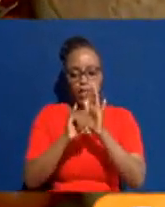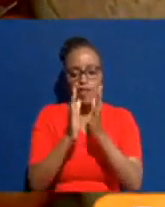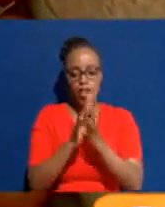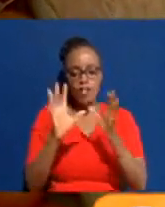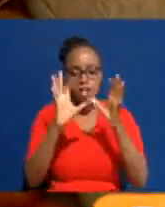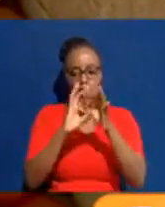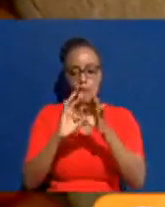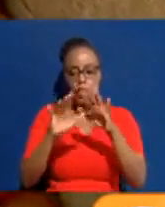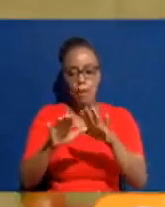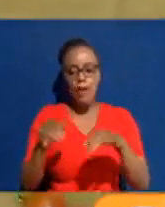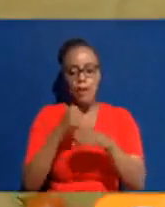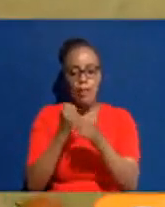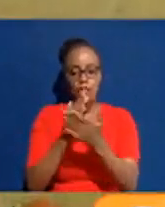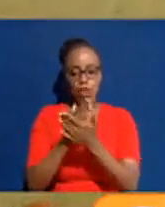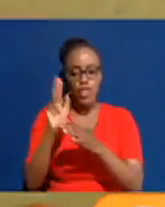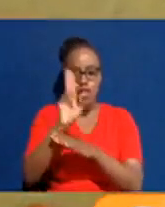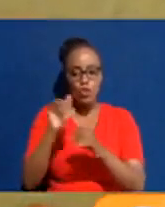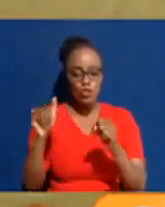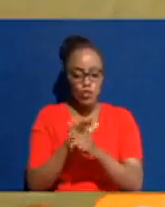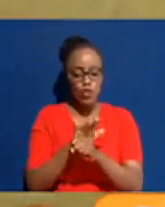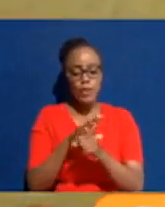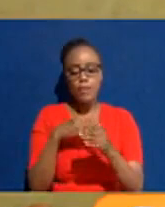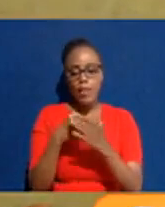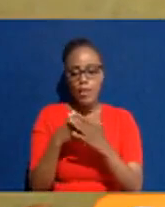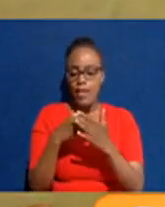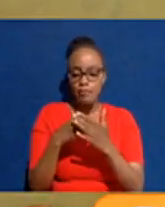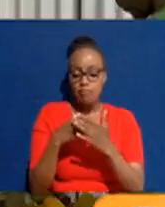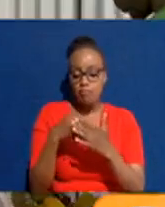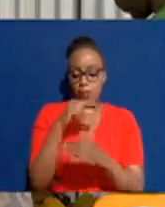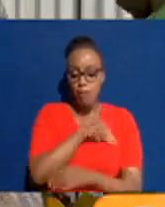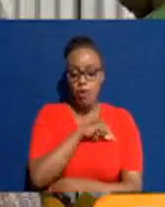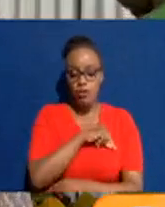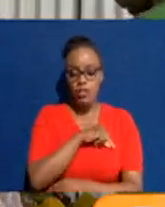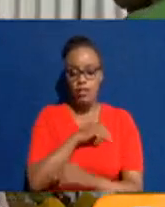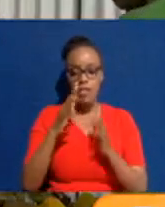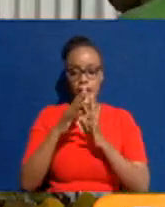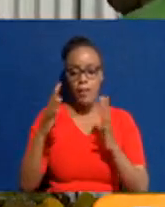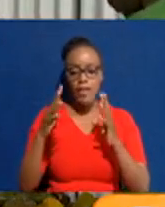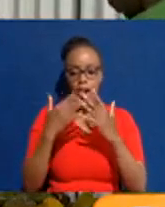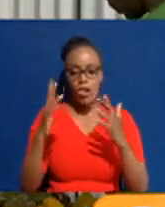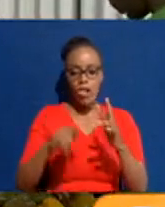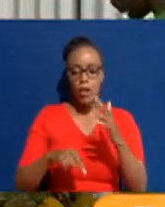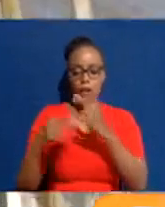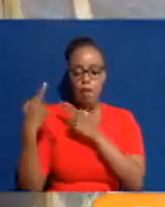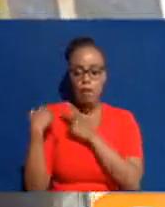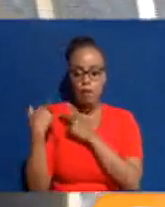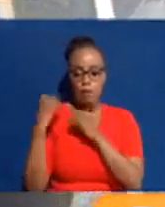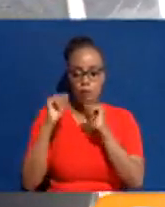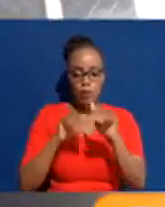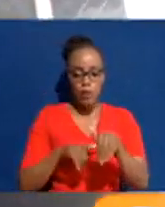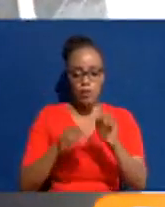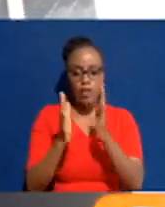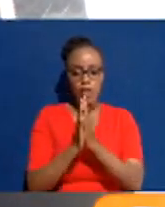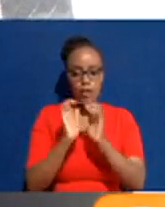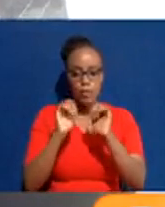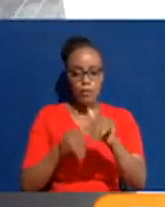to markets, ensuring they maximize their earnings. The biggest thing is accountability, number one. You're able to track records, so you can be